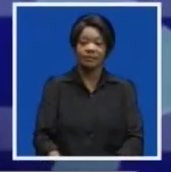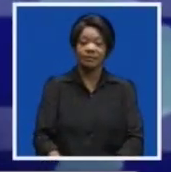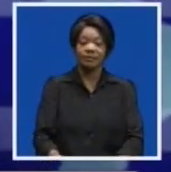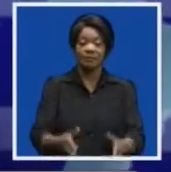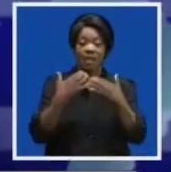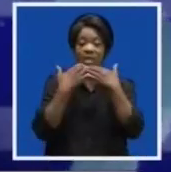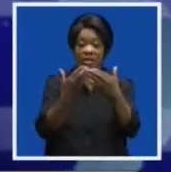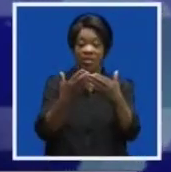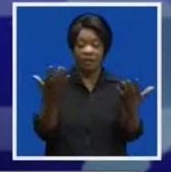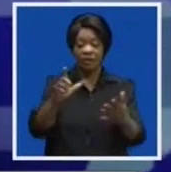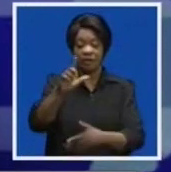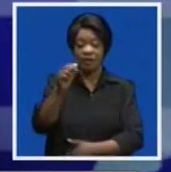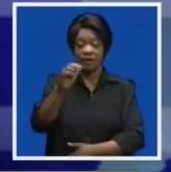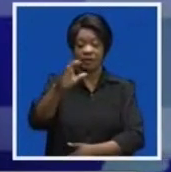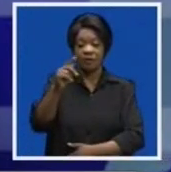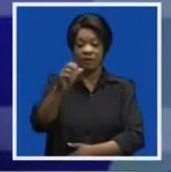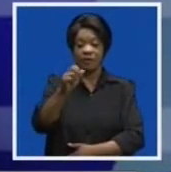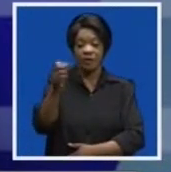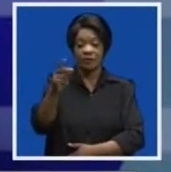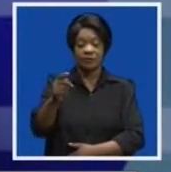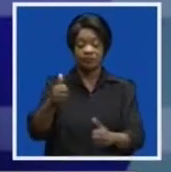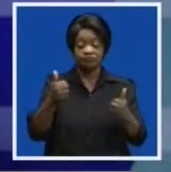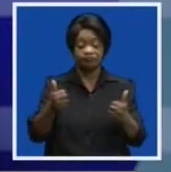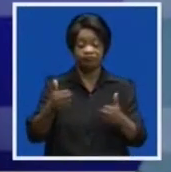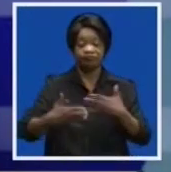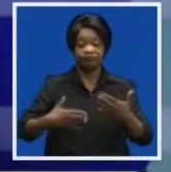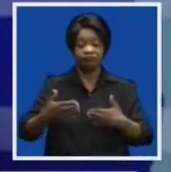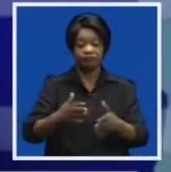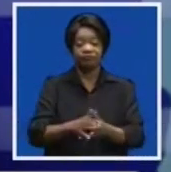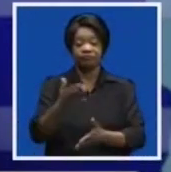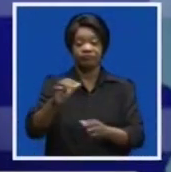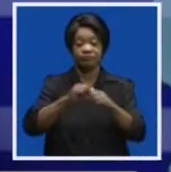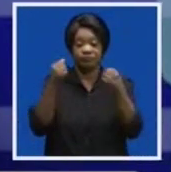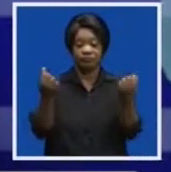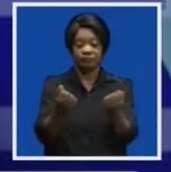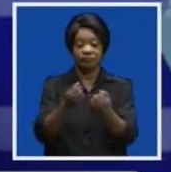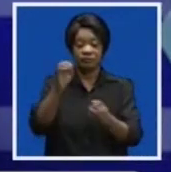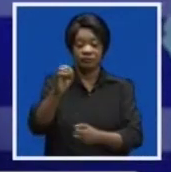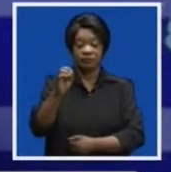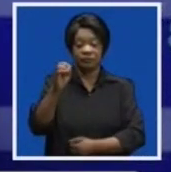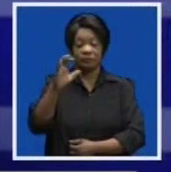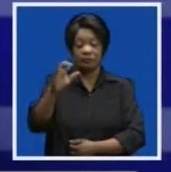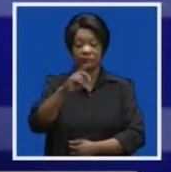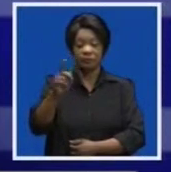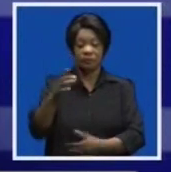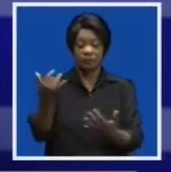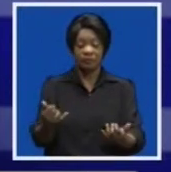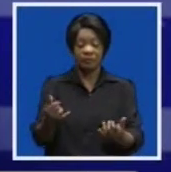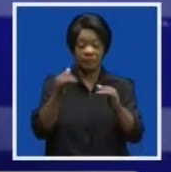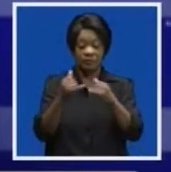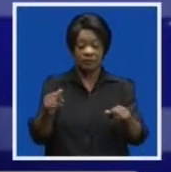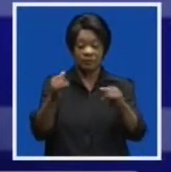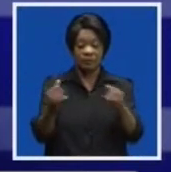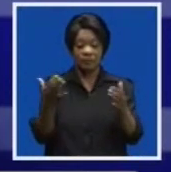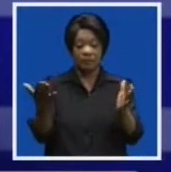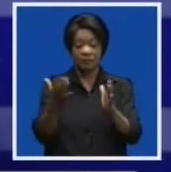Well, thank you, Laxon. That indeed is exciting news. Now, the Millers Association of Zambia, MAZ, has called for the implementation of a